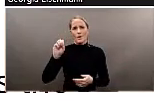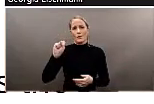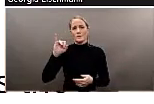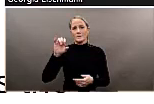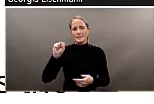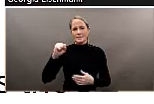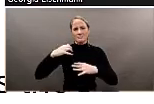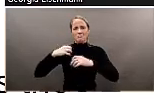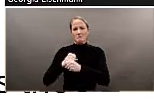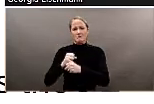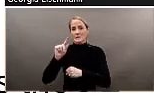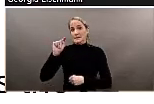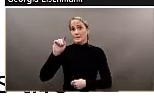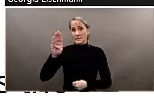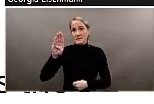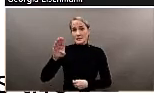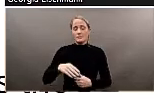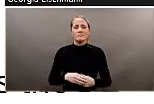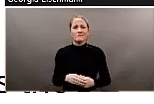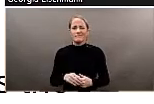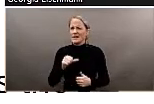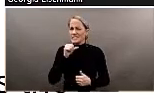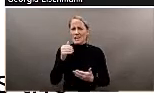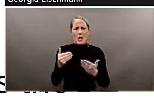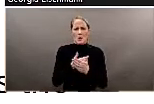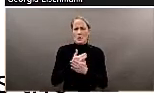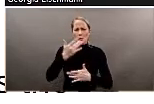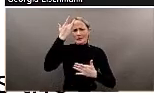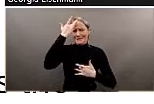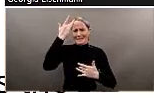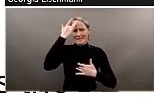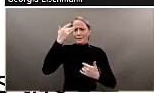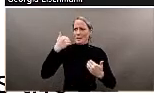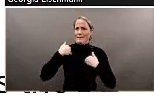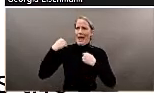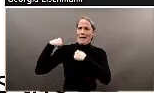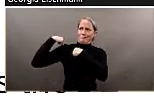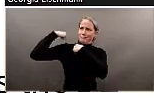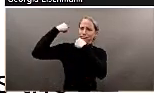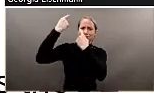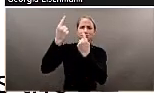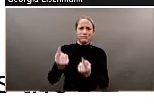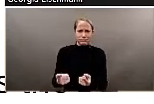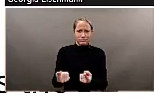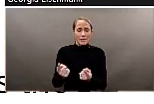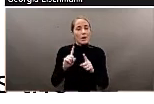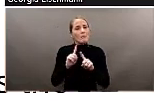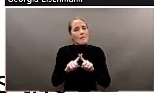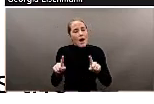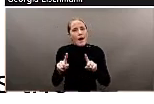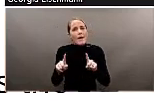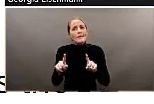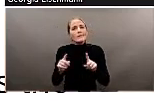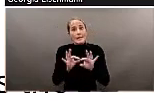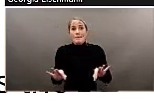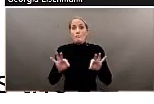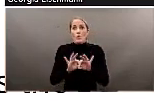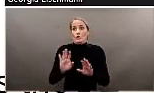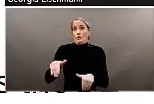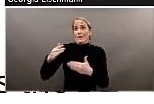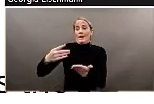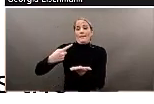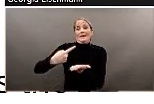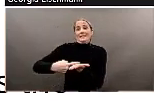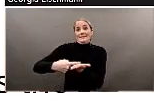this is this TB is not new. It has been around for quite some time, the dawn of ages, I think. But